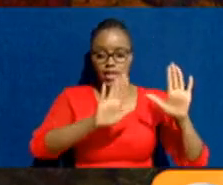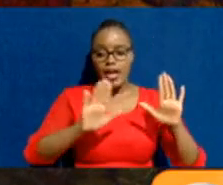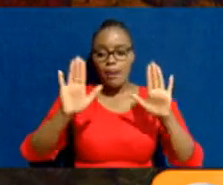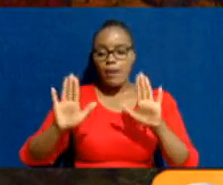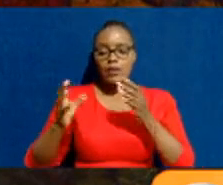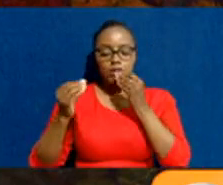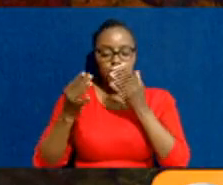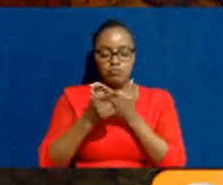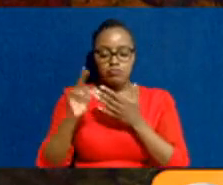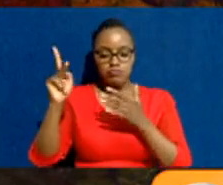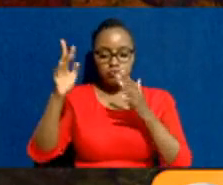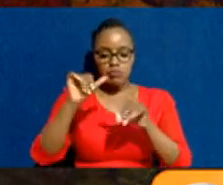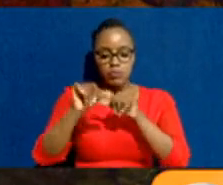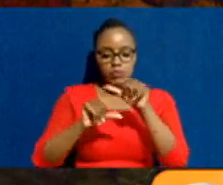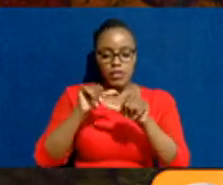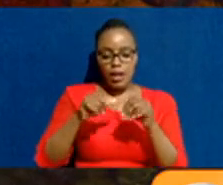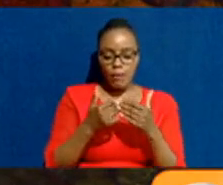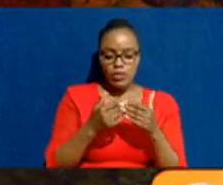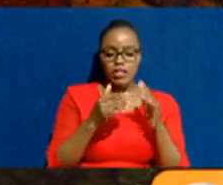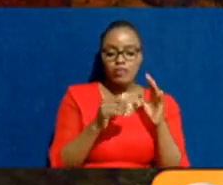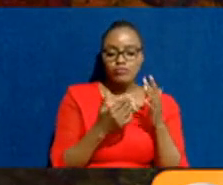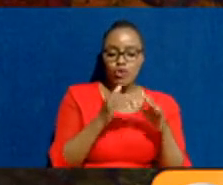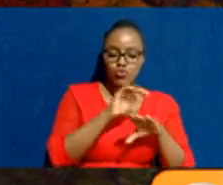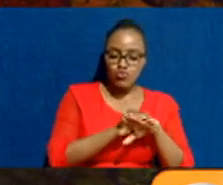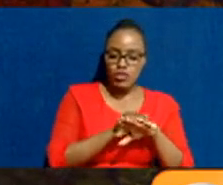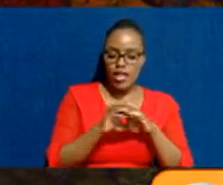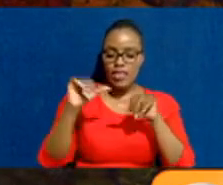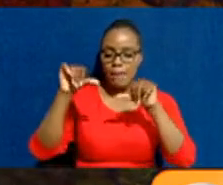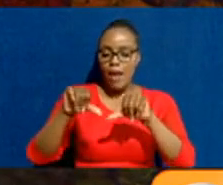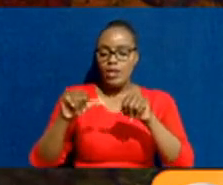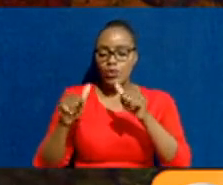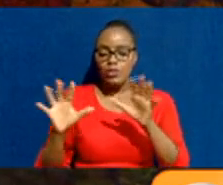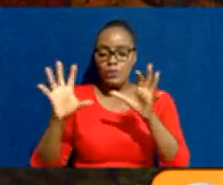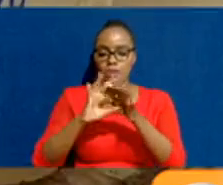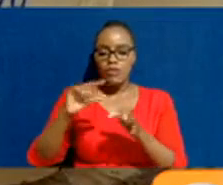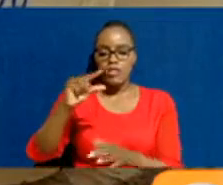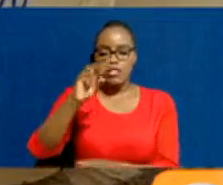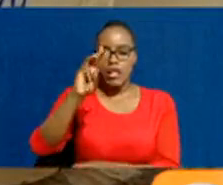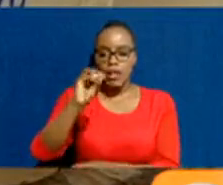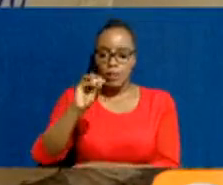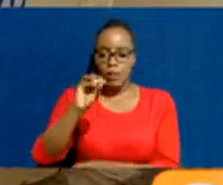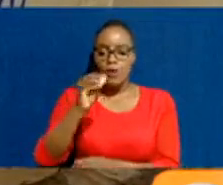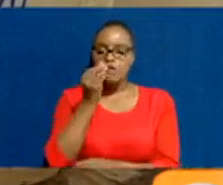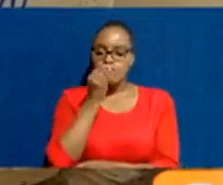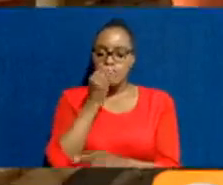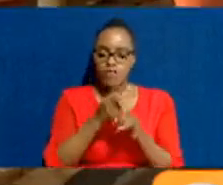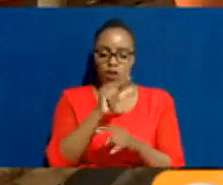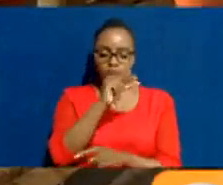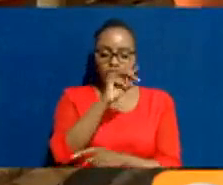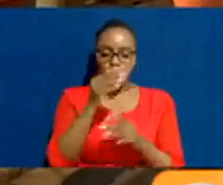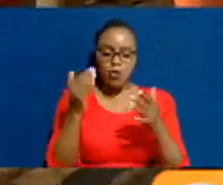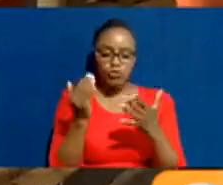inform the public about the pros and cons associated with GM foods. Since the GMO ban